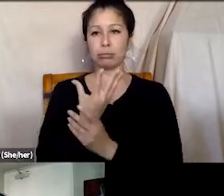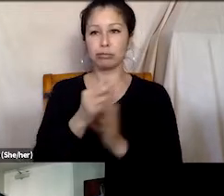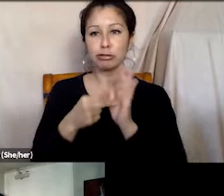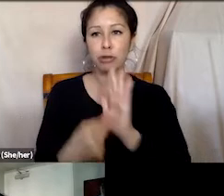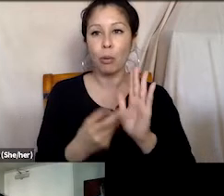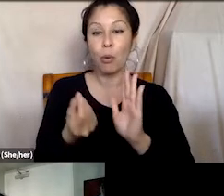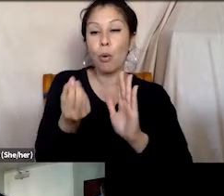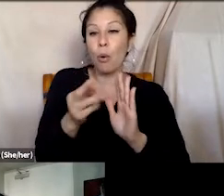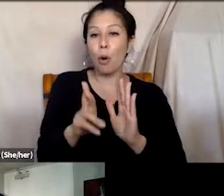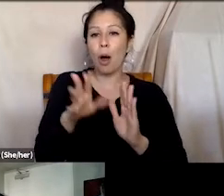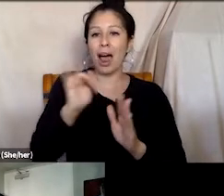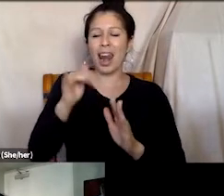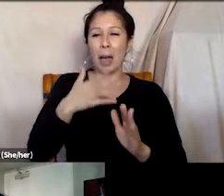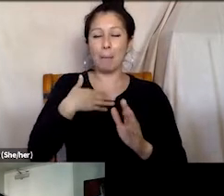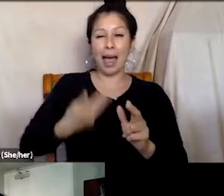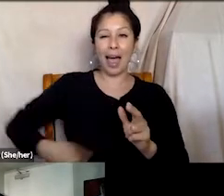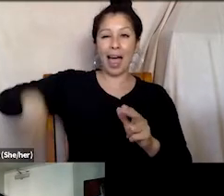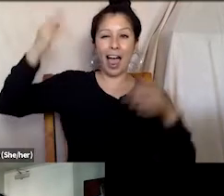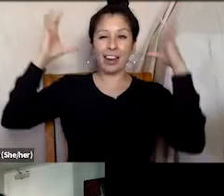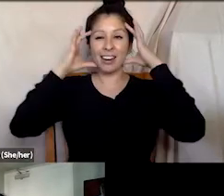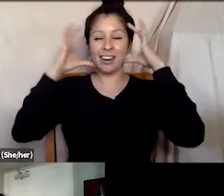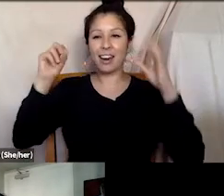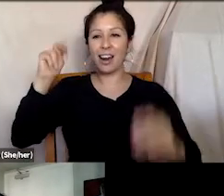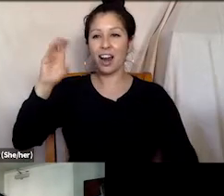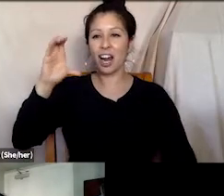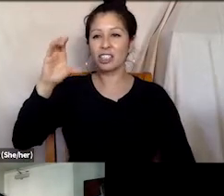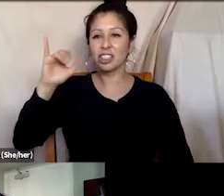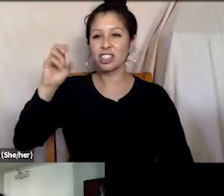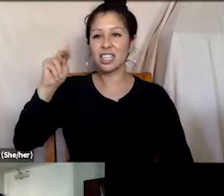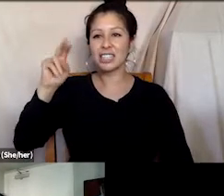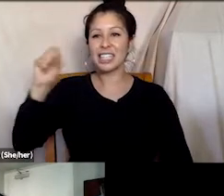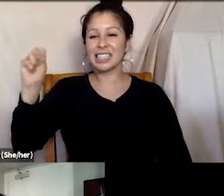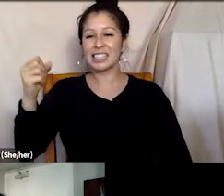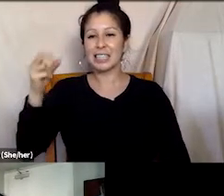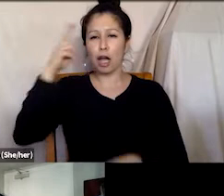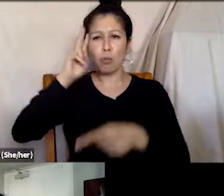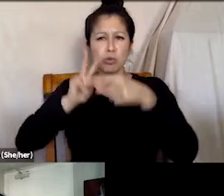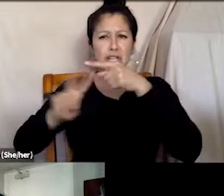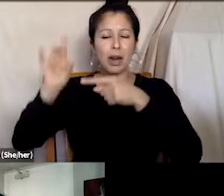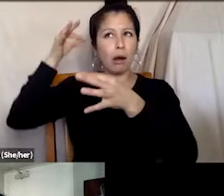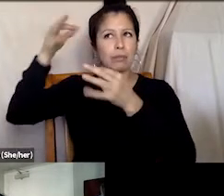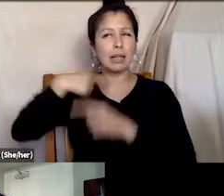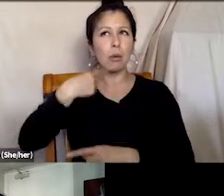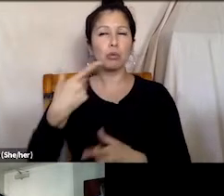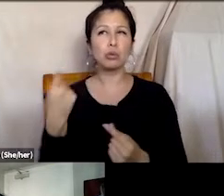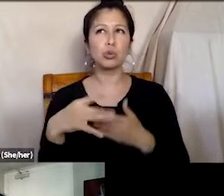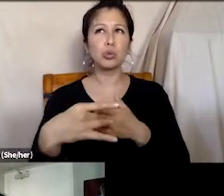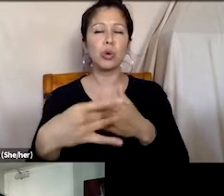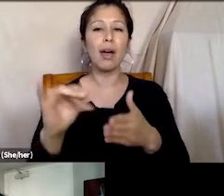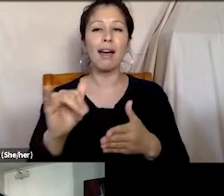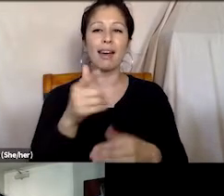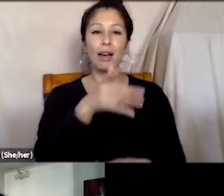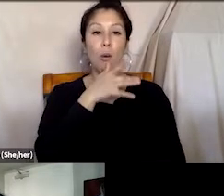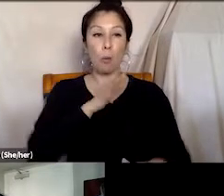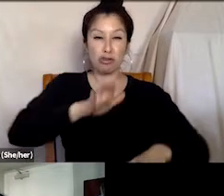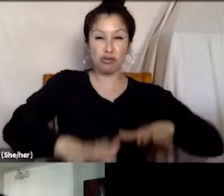it's like my higher consciousness or something predicting or telling me where I need to go. And this particular painting of the woman crawling